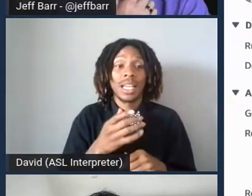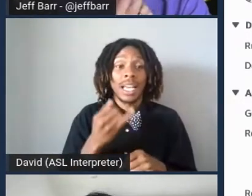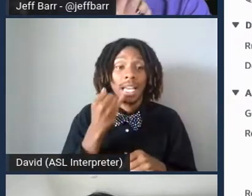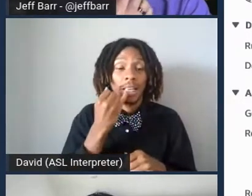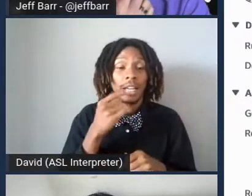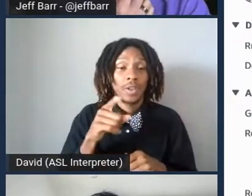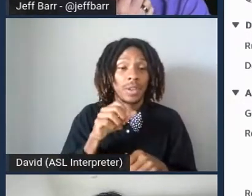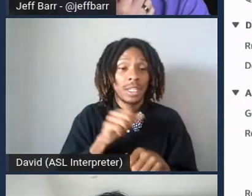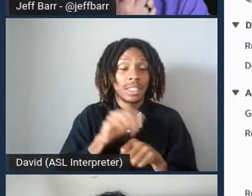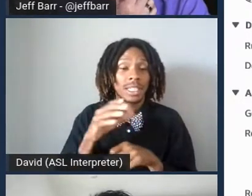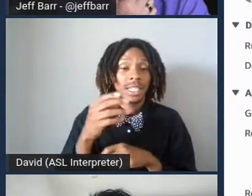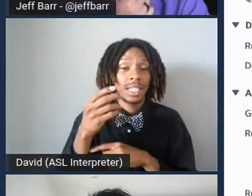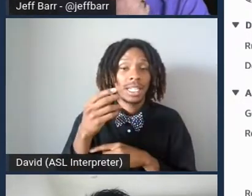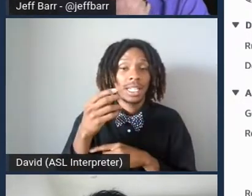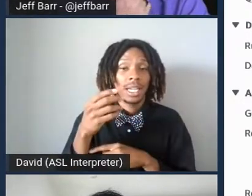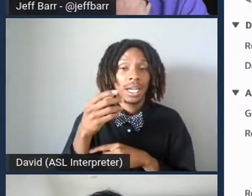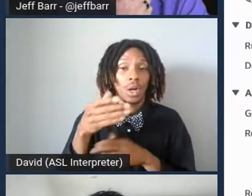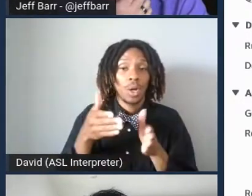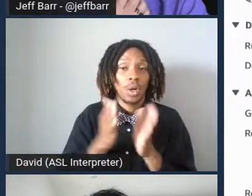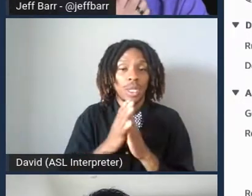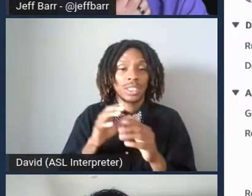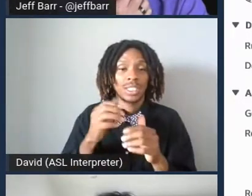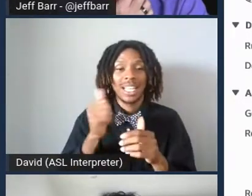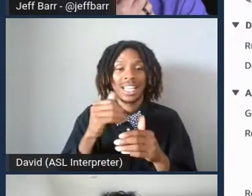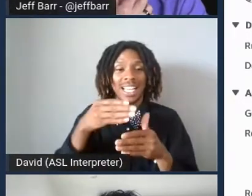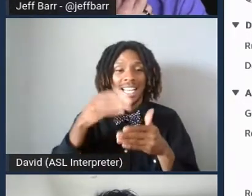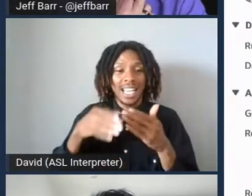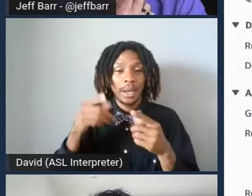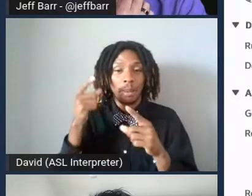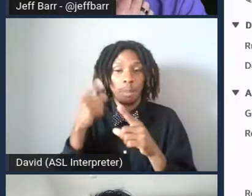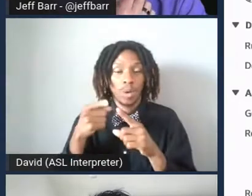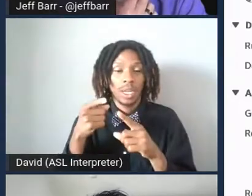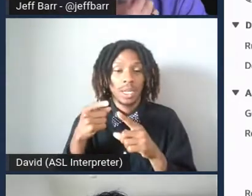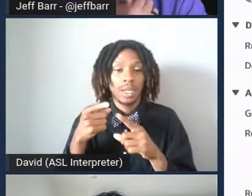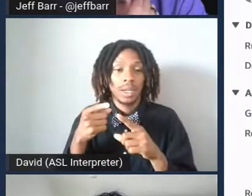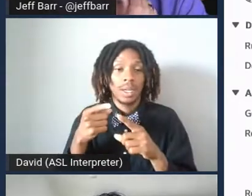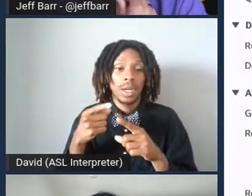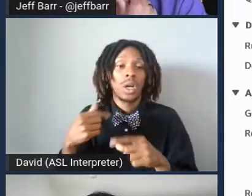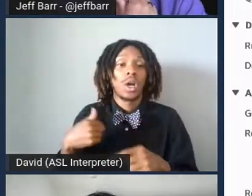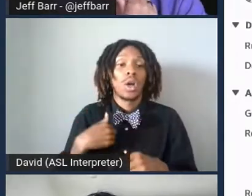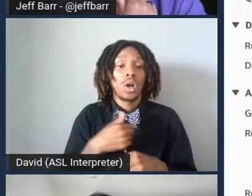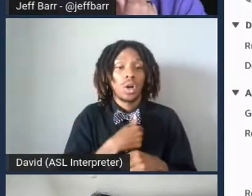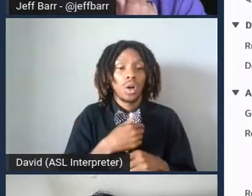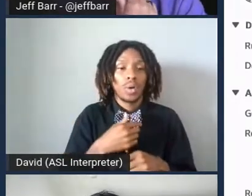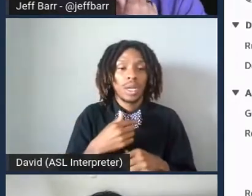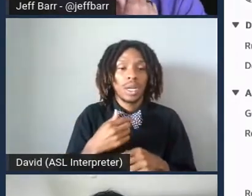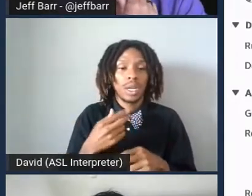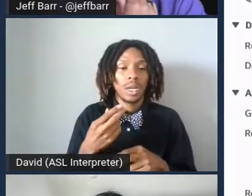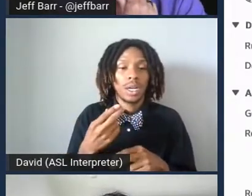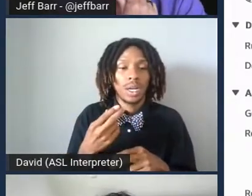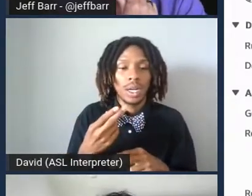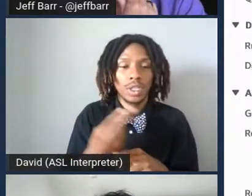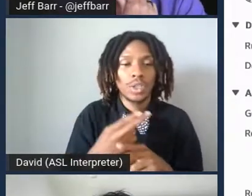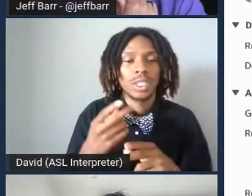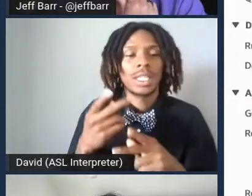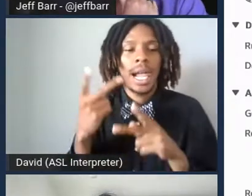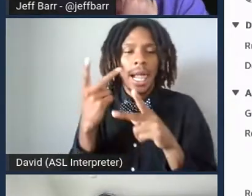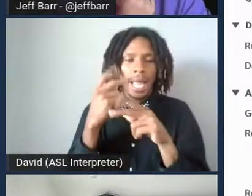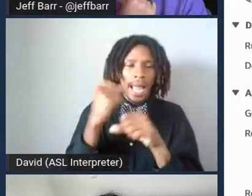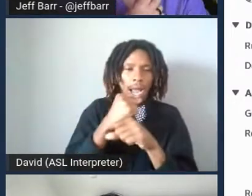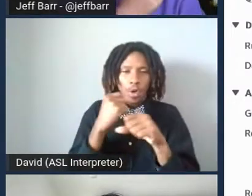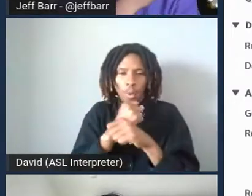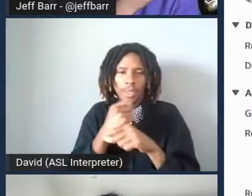API requests to one of these endpoints to perform a failover action, we use a consensus algorithm behind the scene that